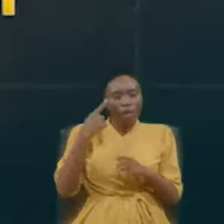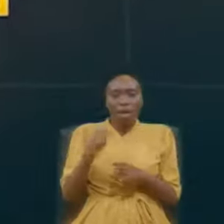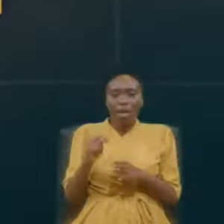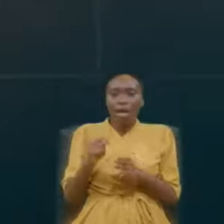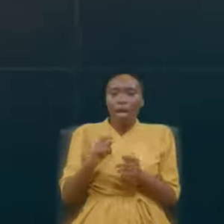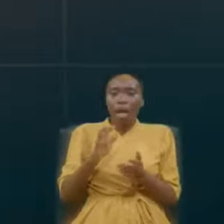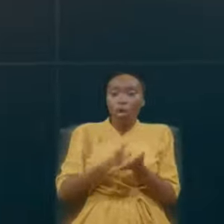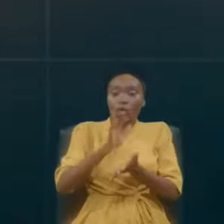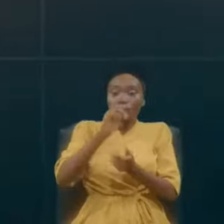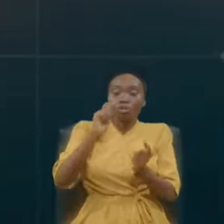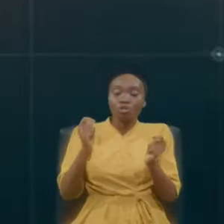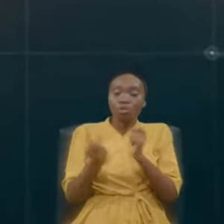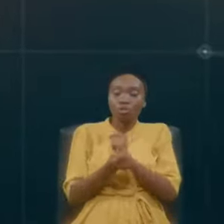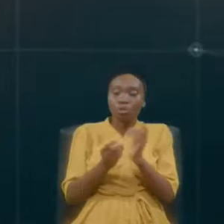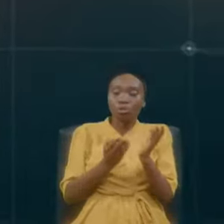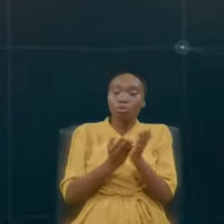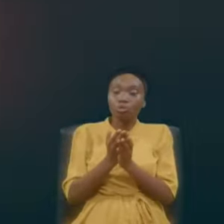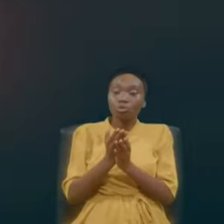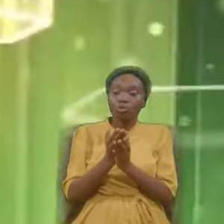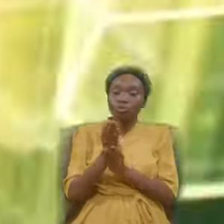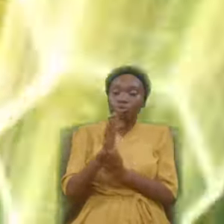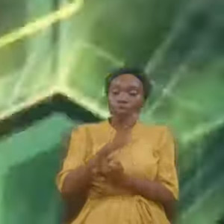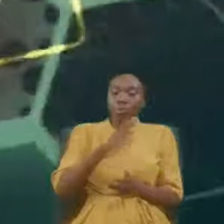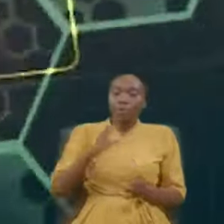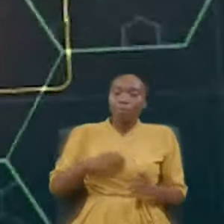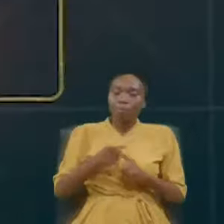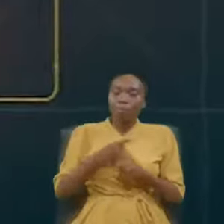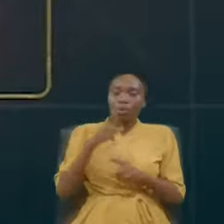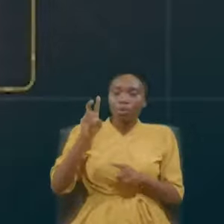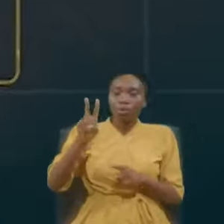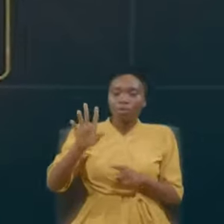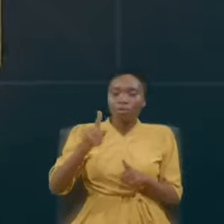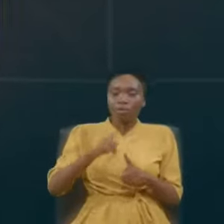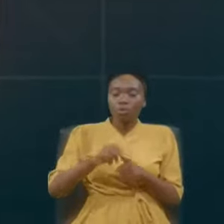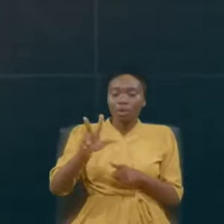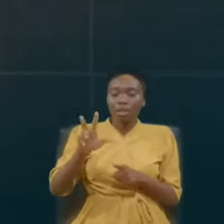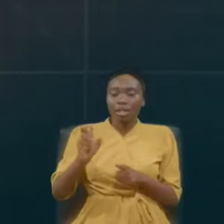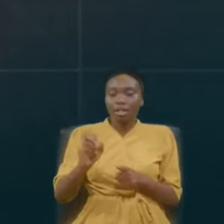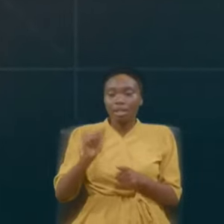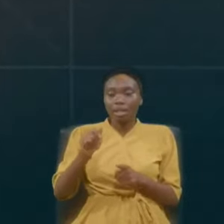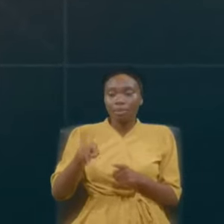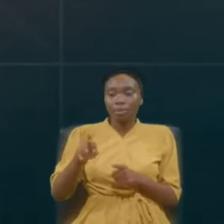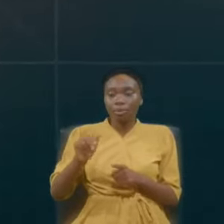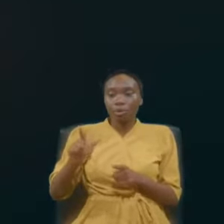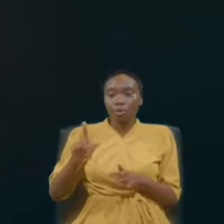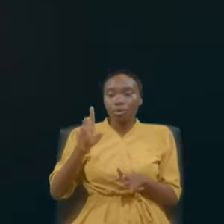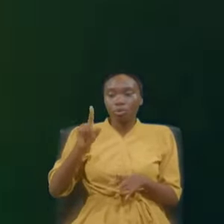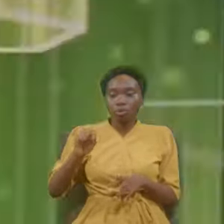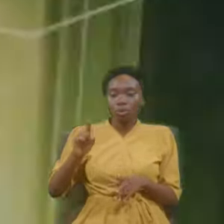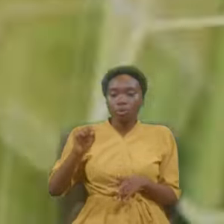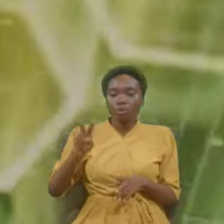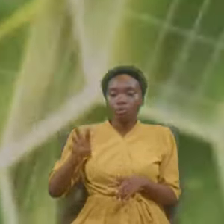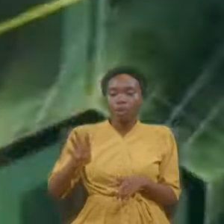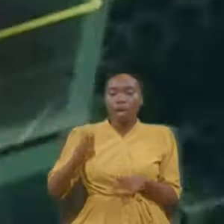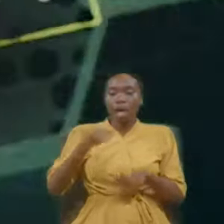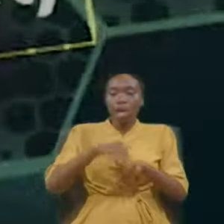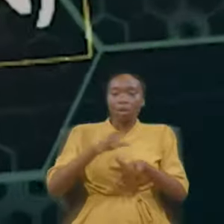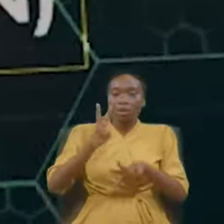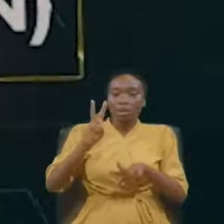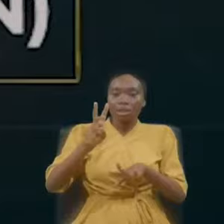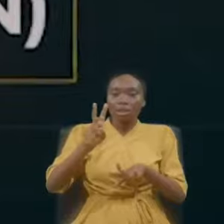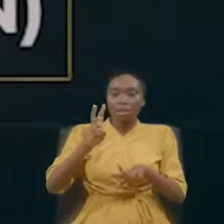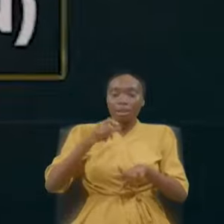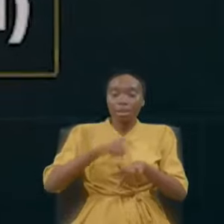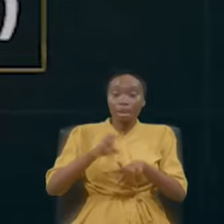glorious transformation through Christ. From the 25th to the 30th of April 2024 at 1600